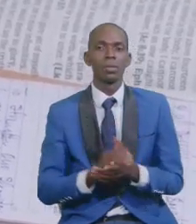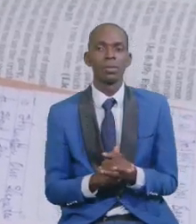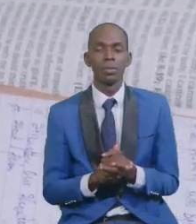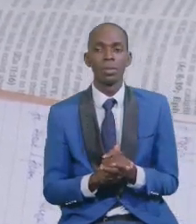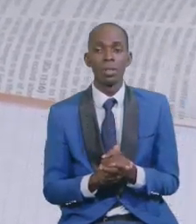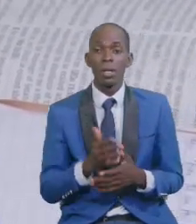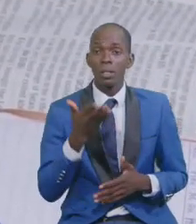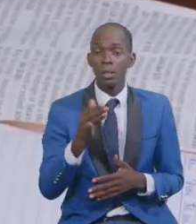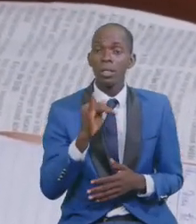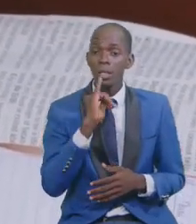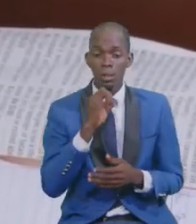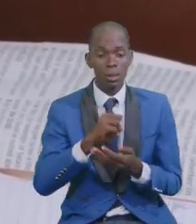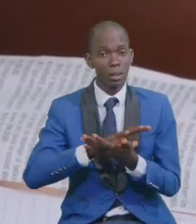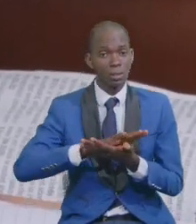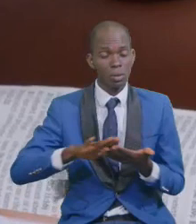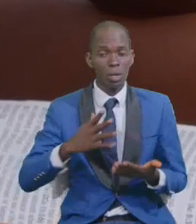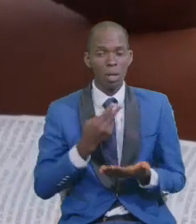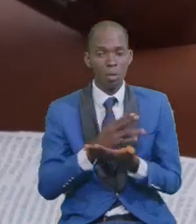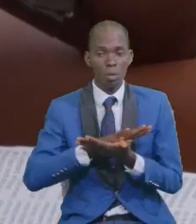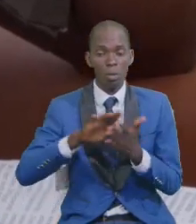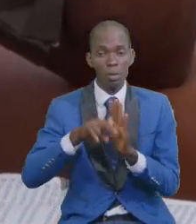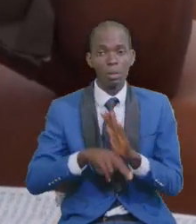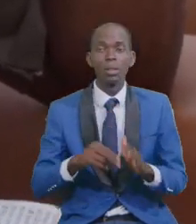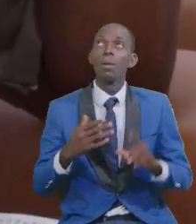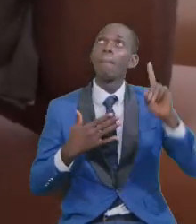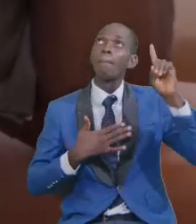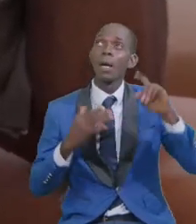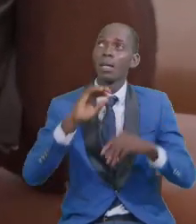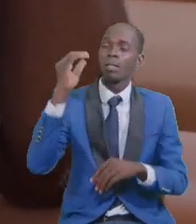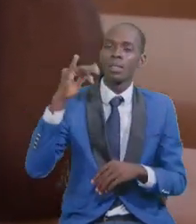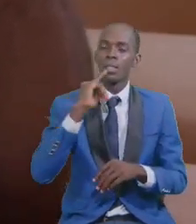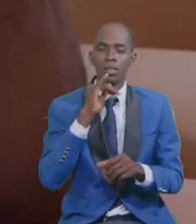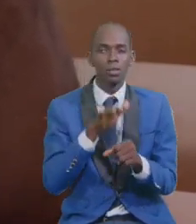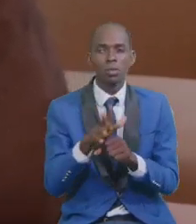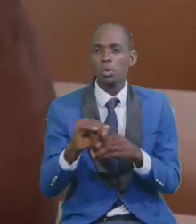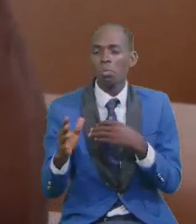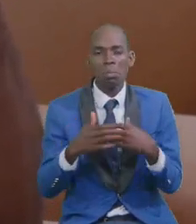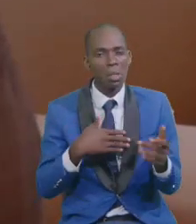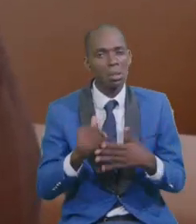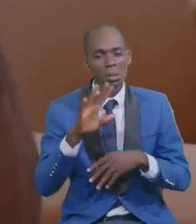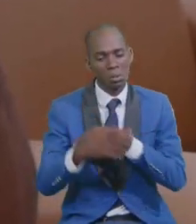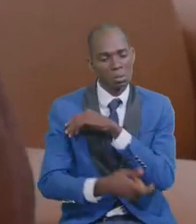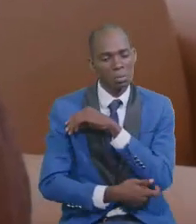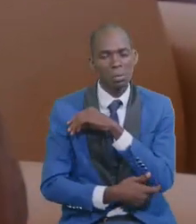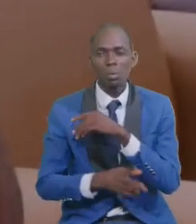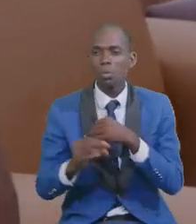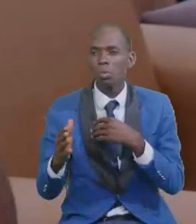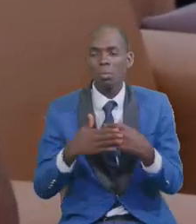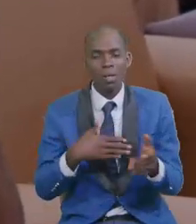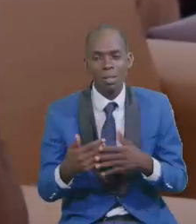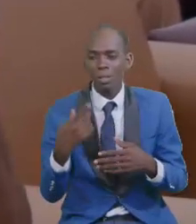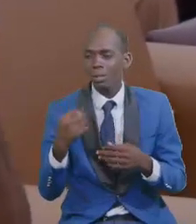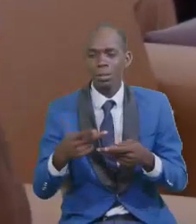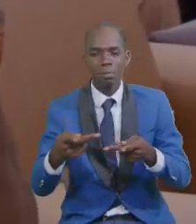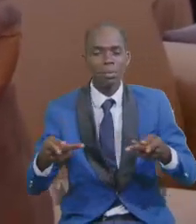There is sanctification and holiness. My grace is sufficient. No matter your temptation, no matter the environment where you